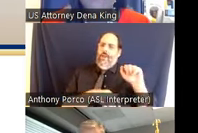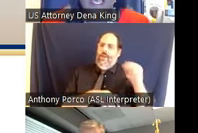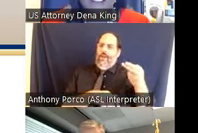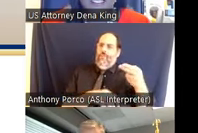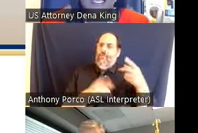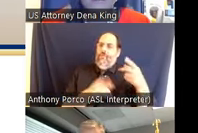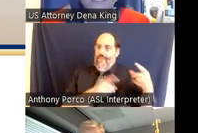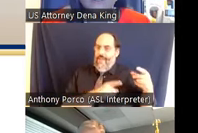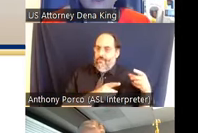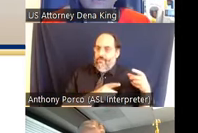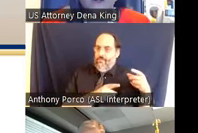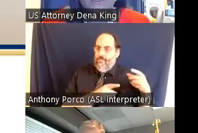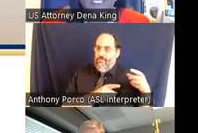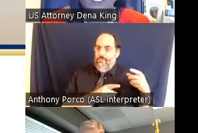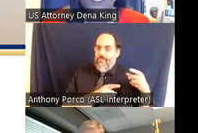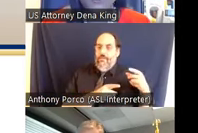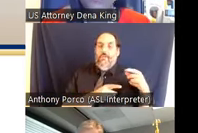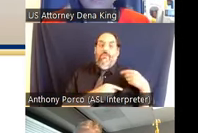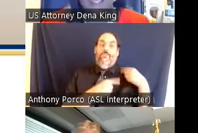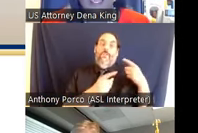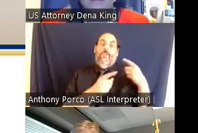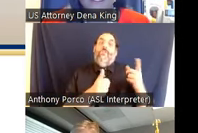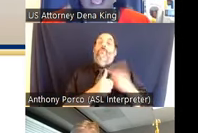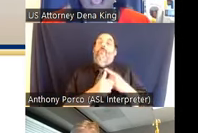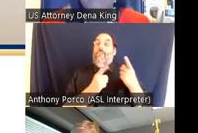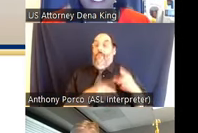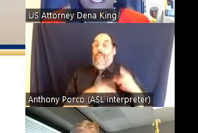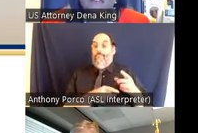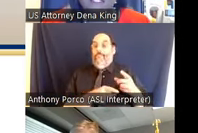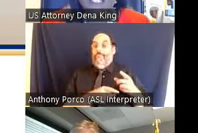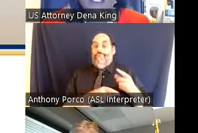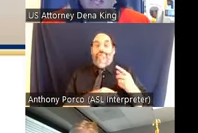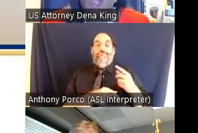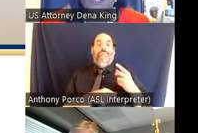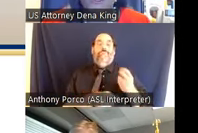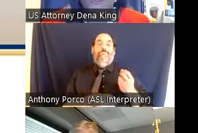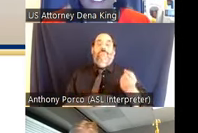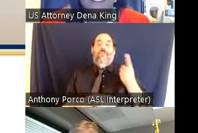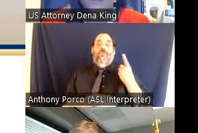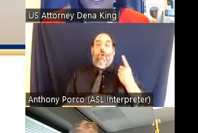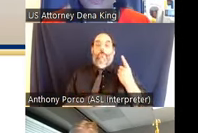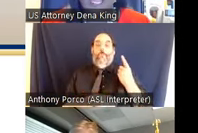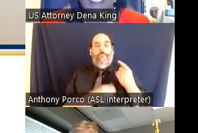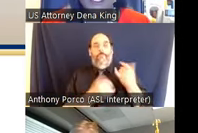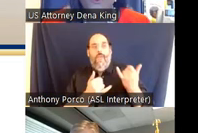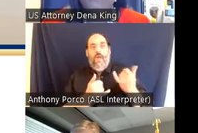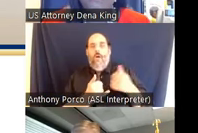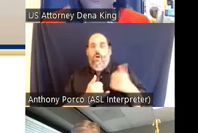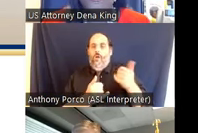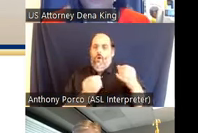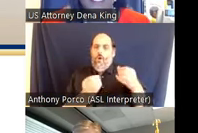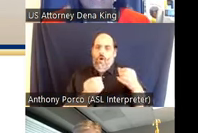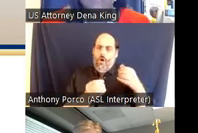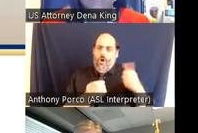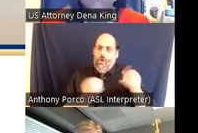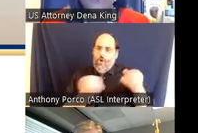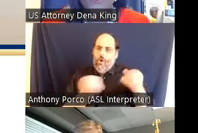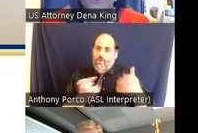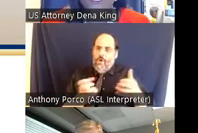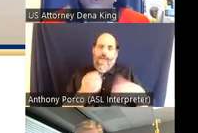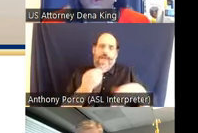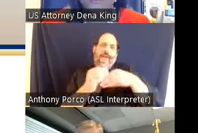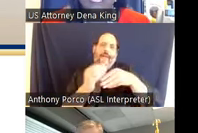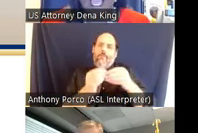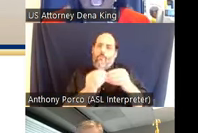Hate events since their first initial event, and many offices are looking into creating or bolstering